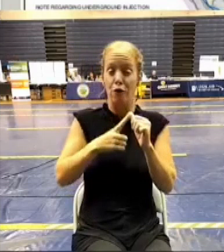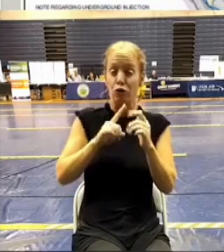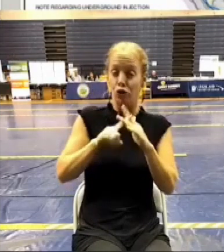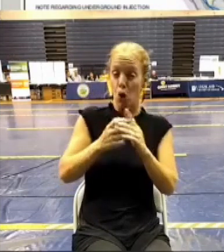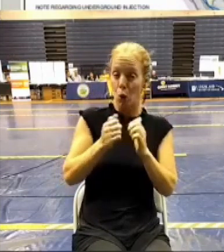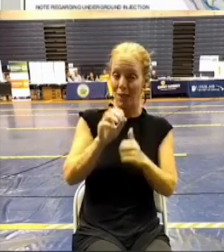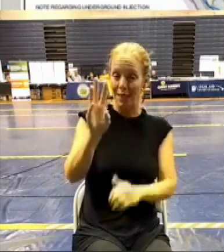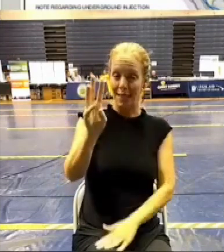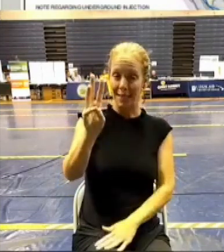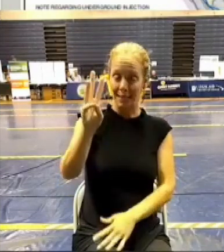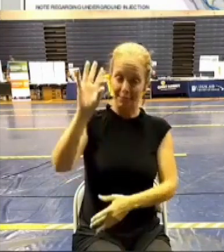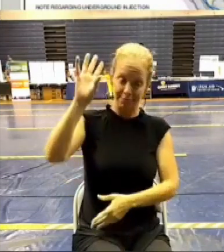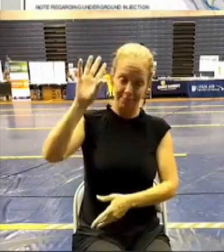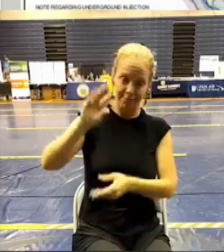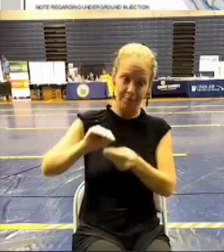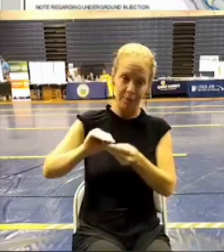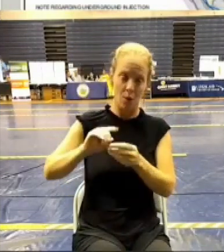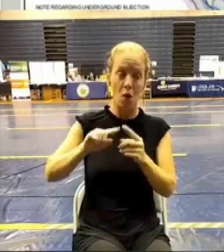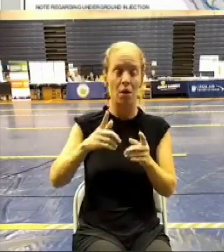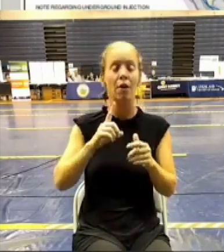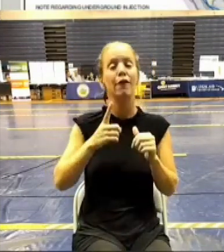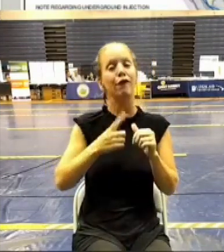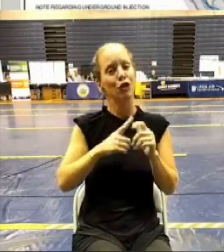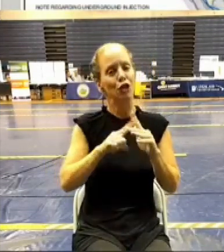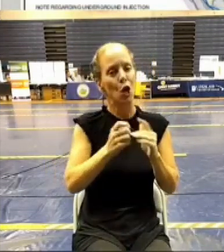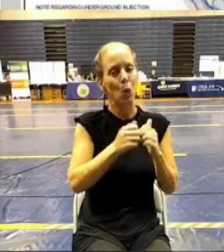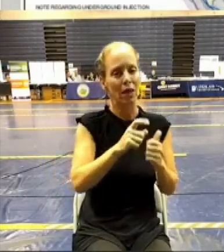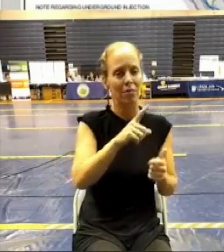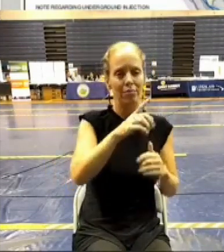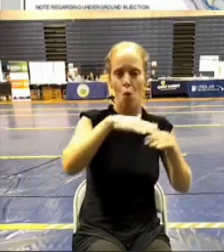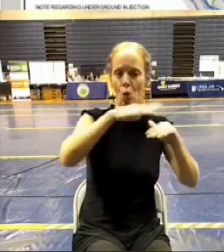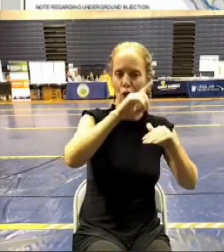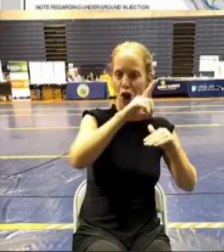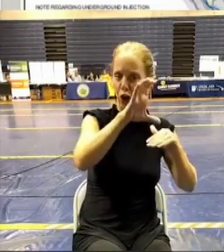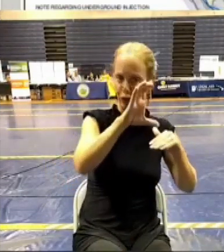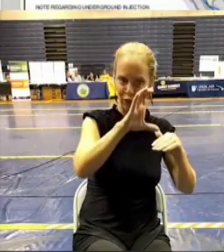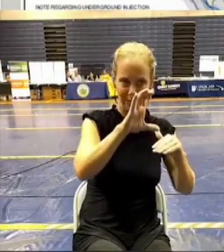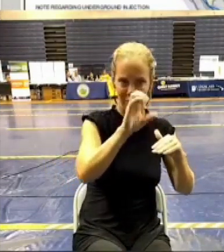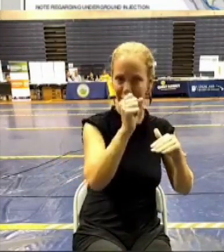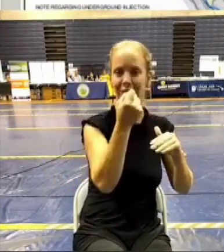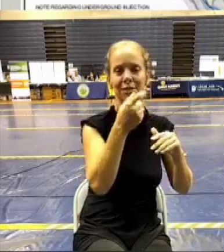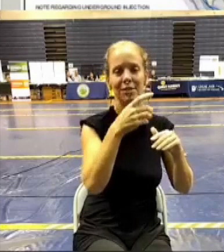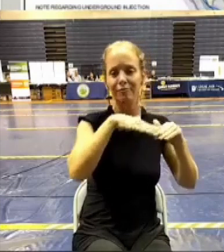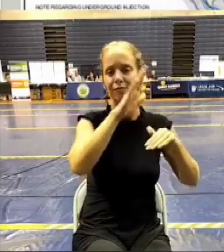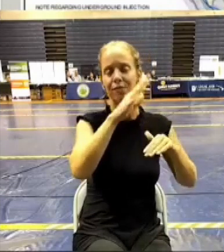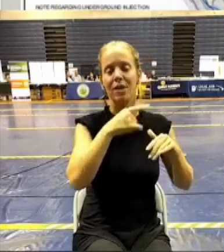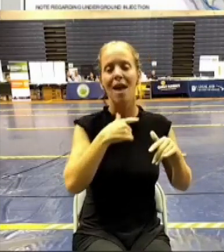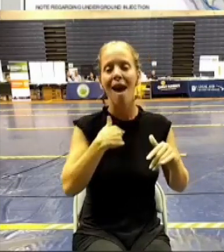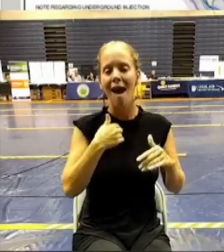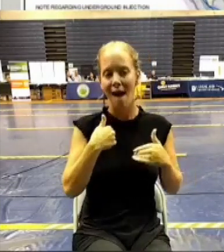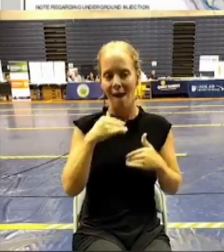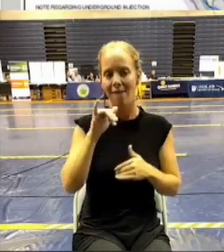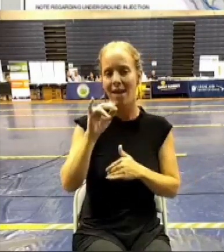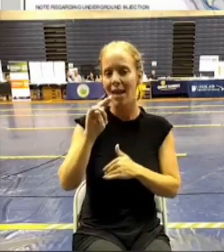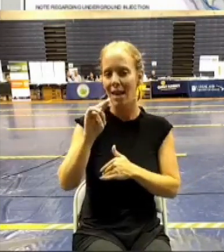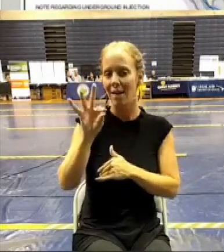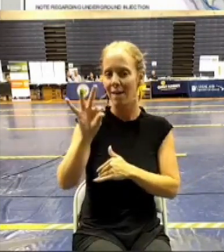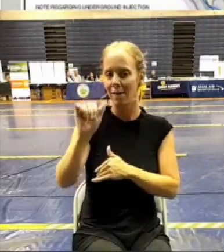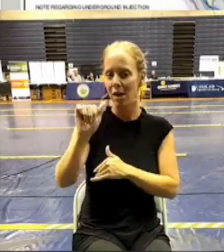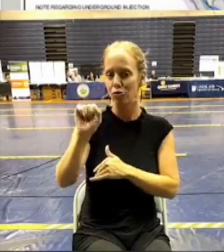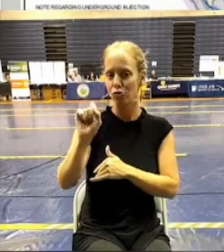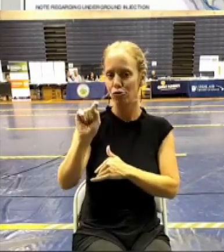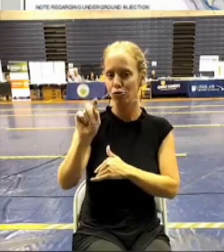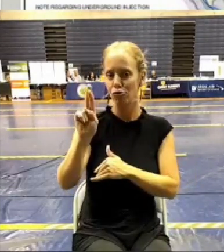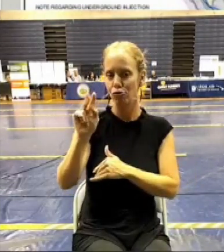locations. Well, initially we started with hundreds of locations. We had a team, call it the infrastructure team, along